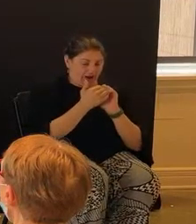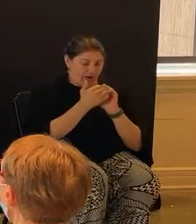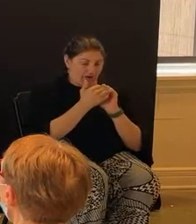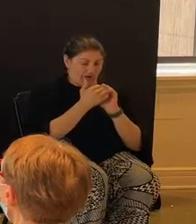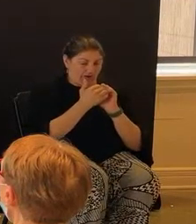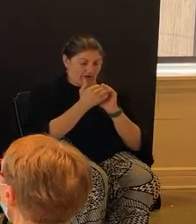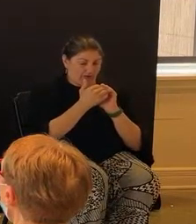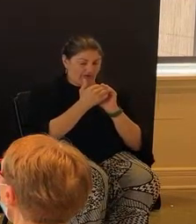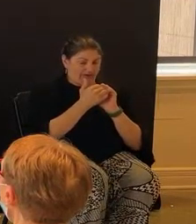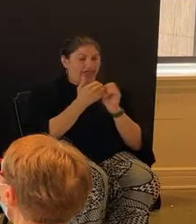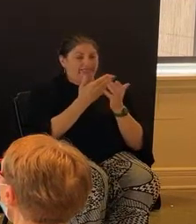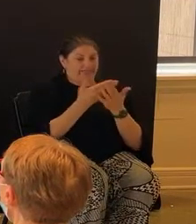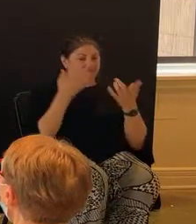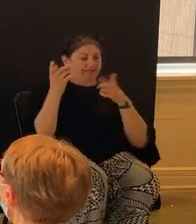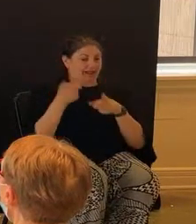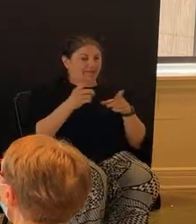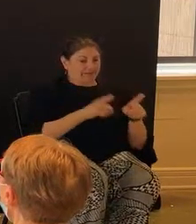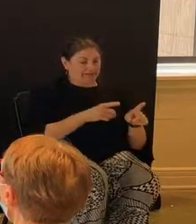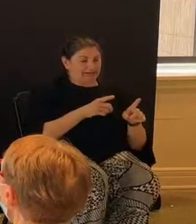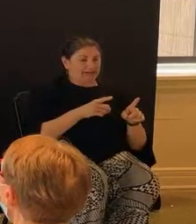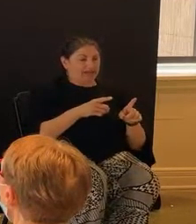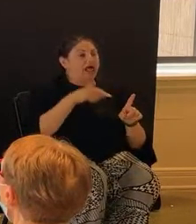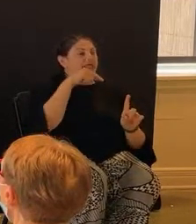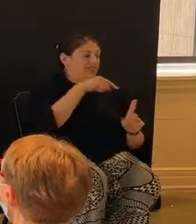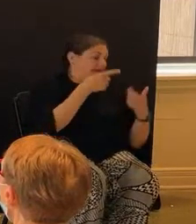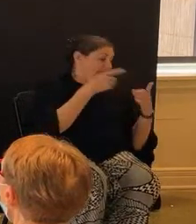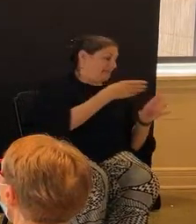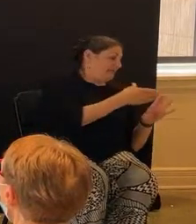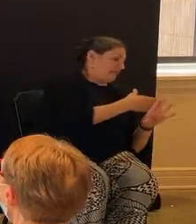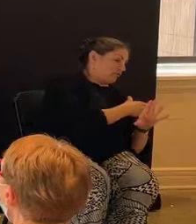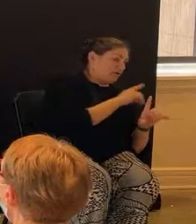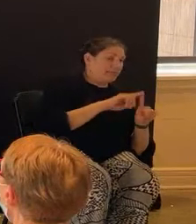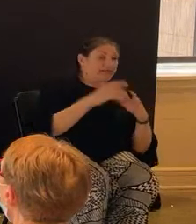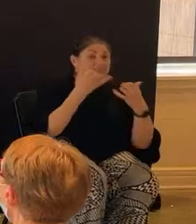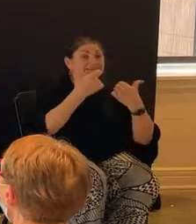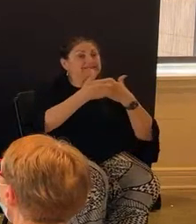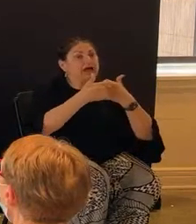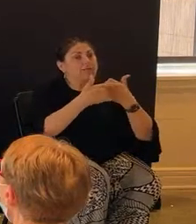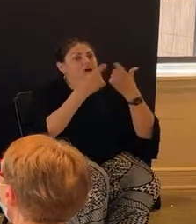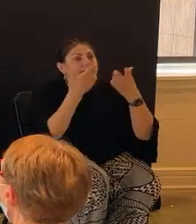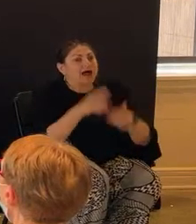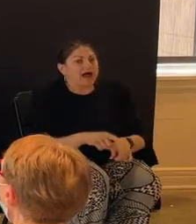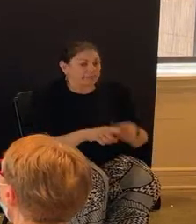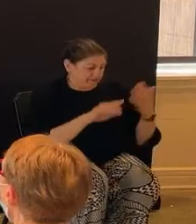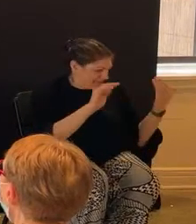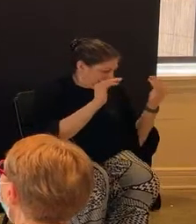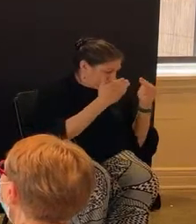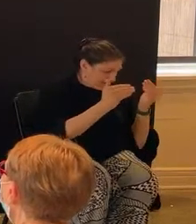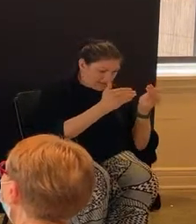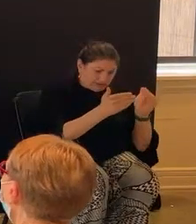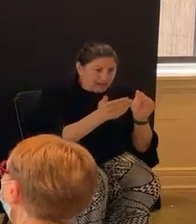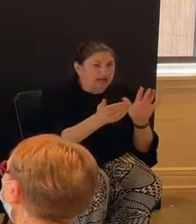this is how it has worked. This is how it has worked in the past, and then, but what happened this time? And so in that same sense